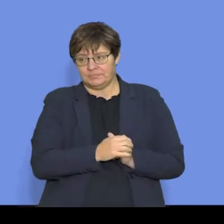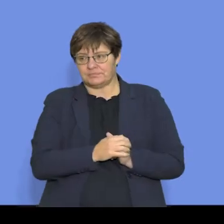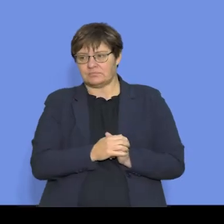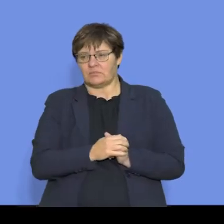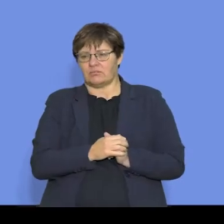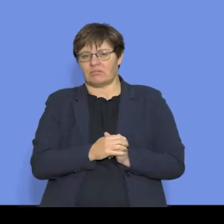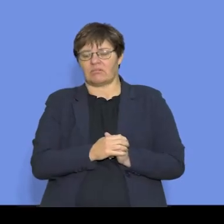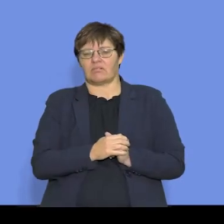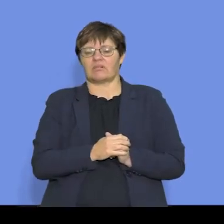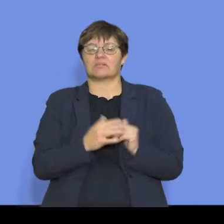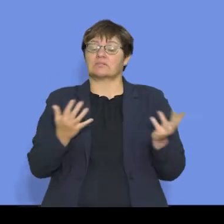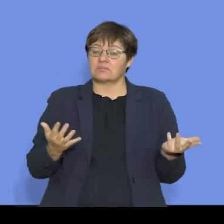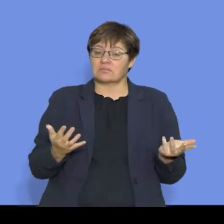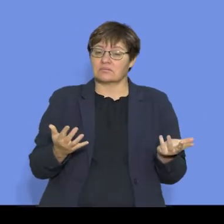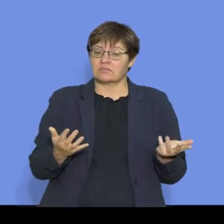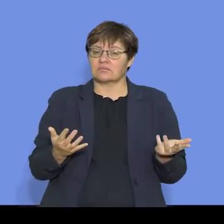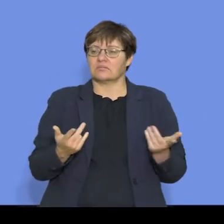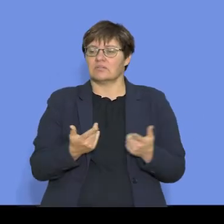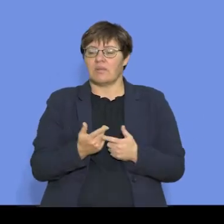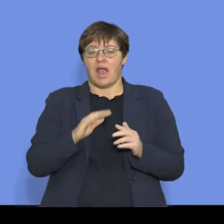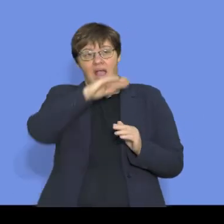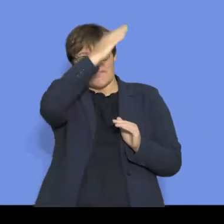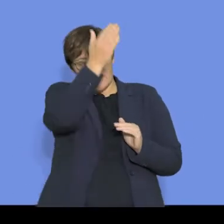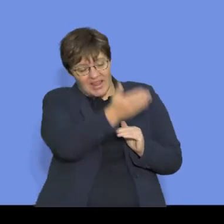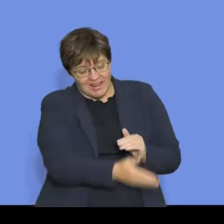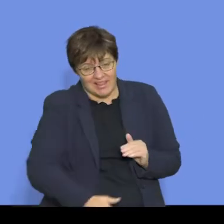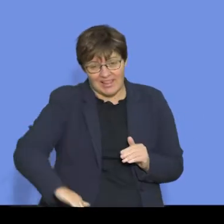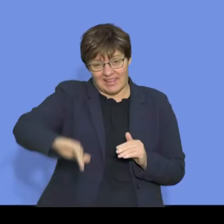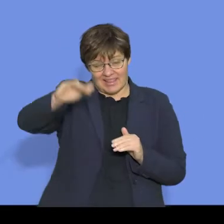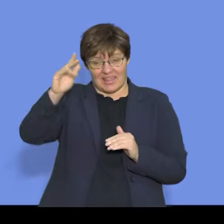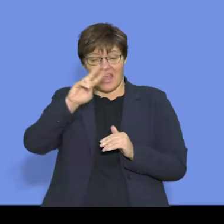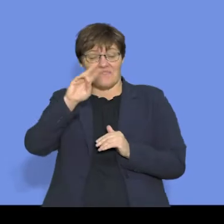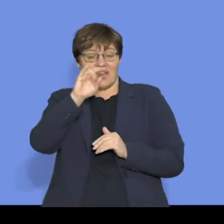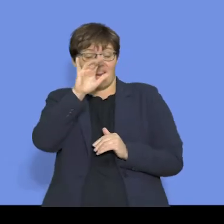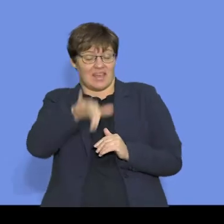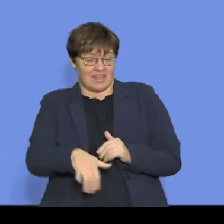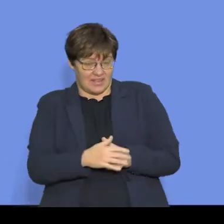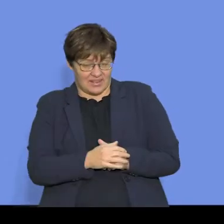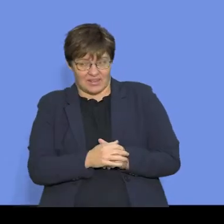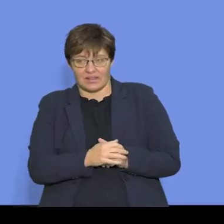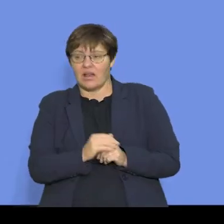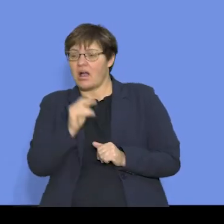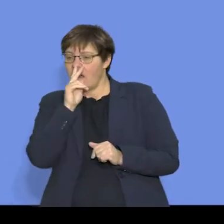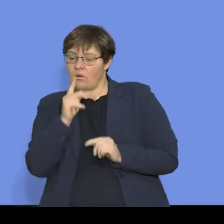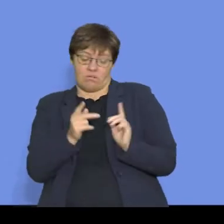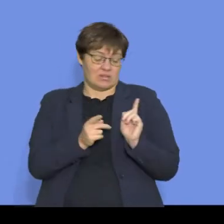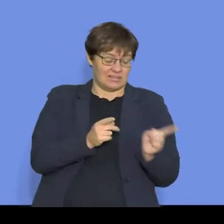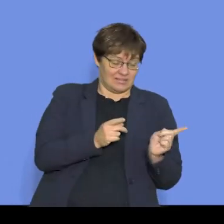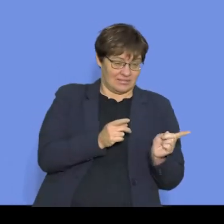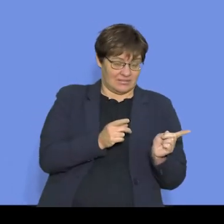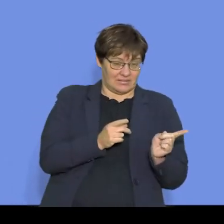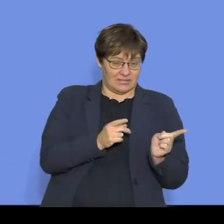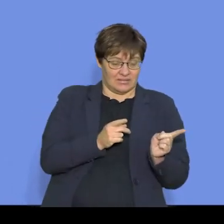are on the side of a valley. And one thing you can pick up straight away is that if you look at